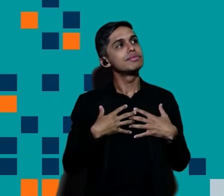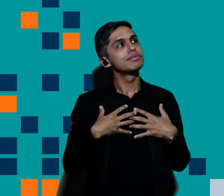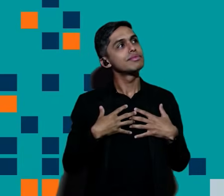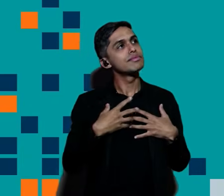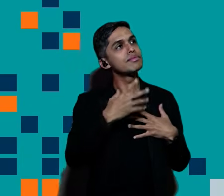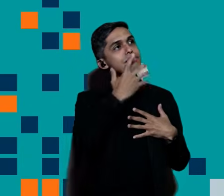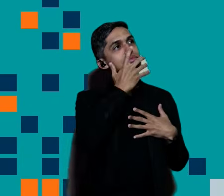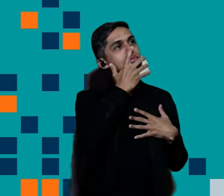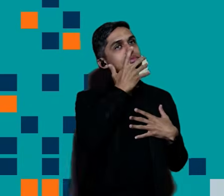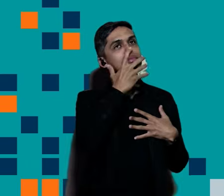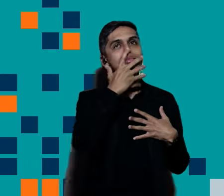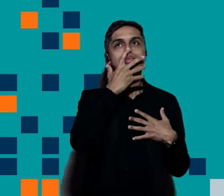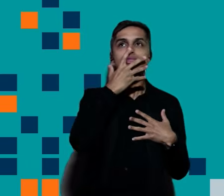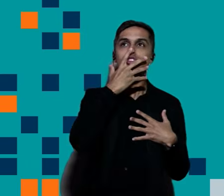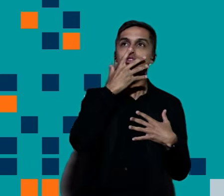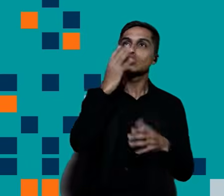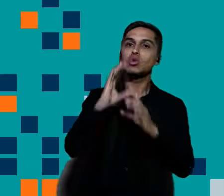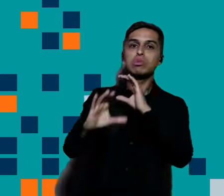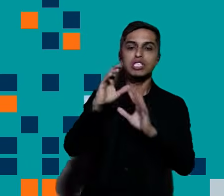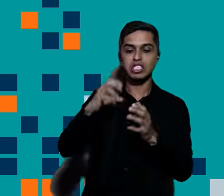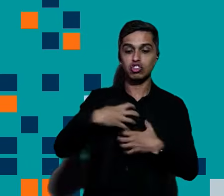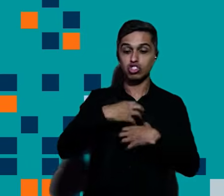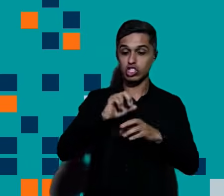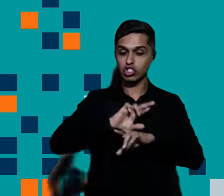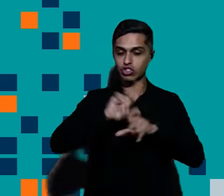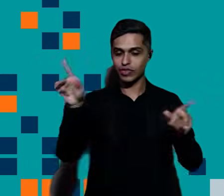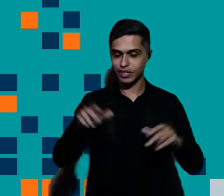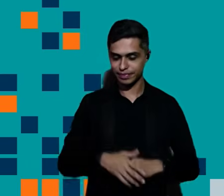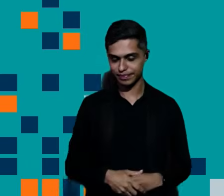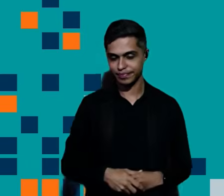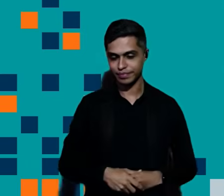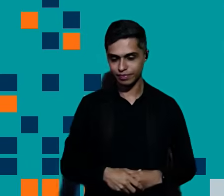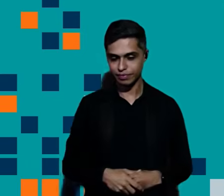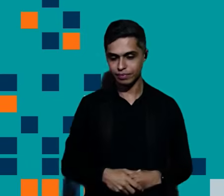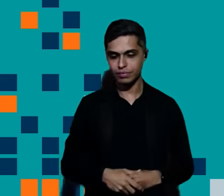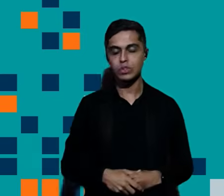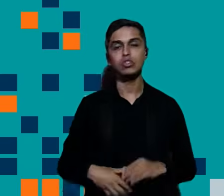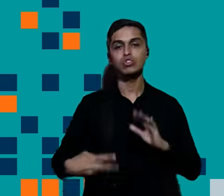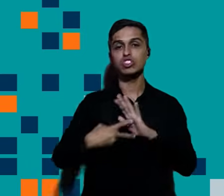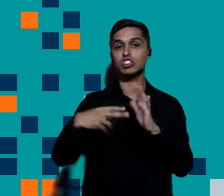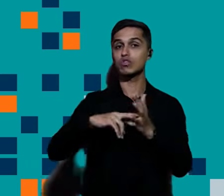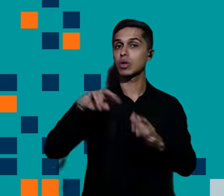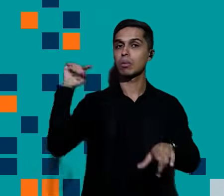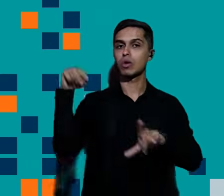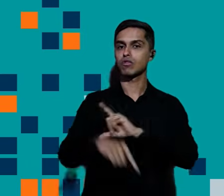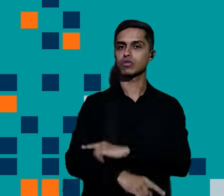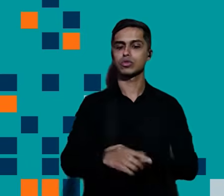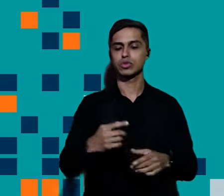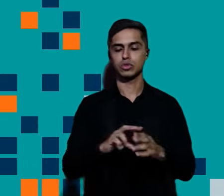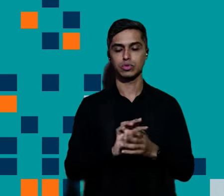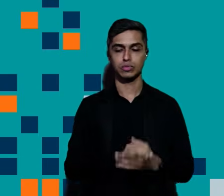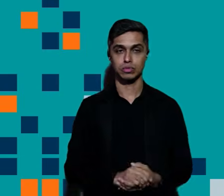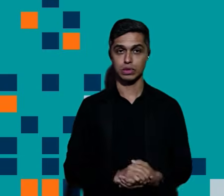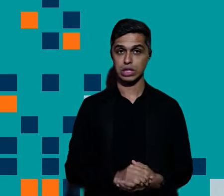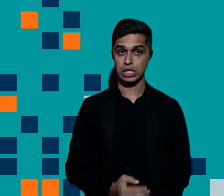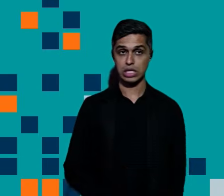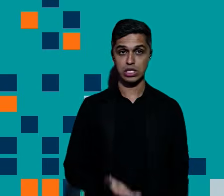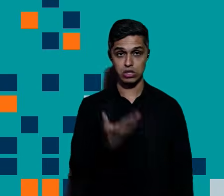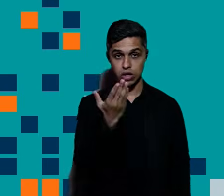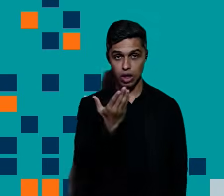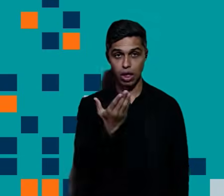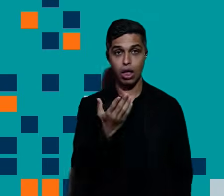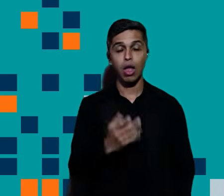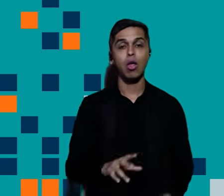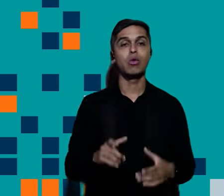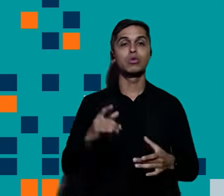forward, meaningfulness that we talked about, and a sense of growth. This is a cancer center that we just opened in